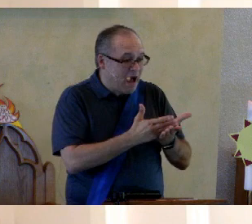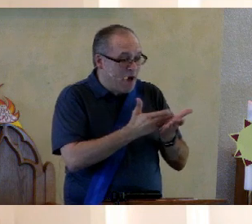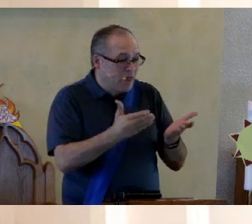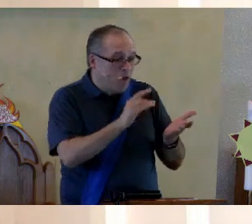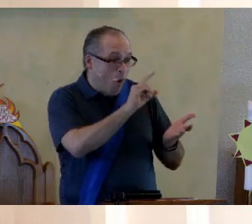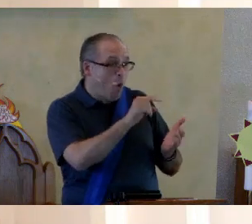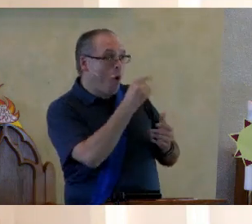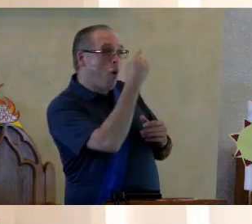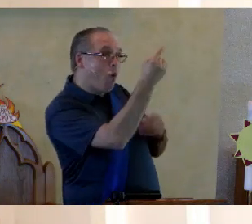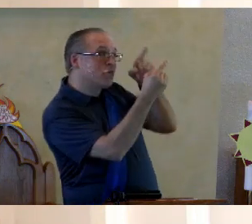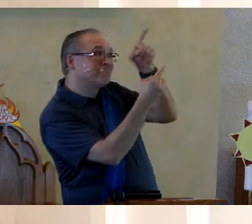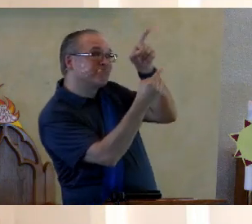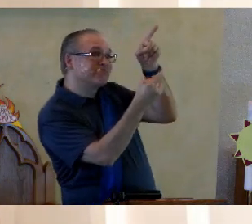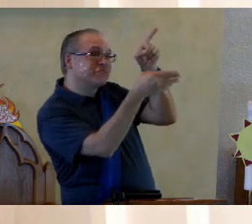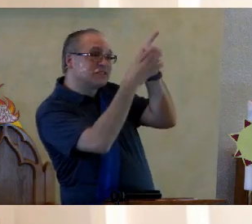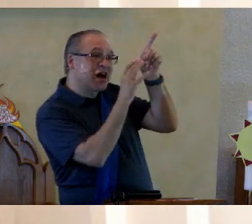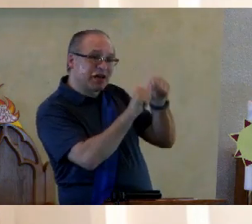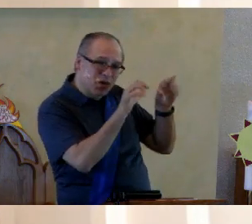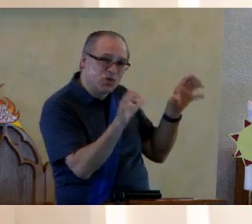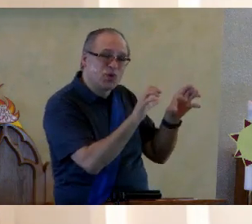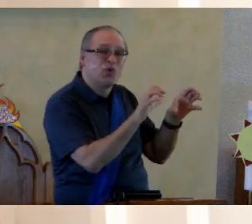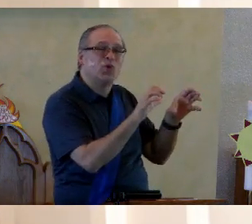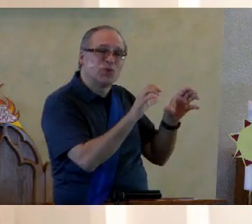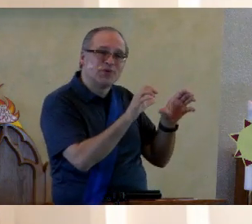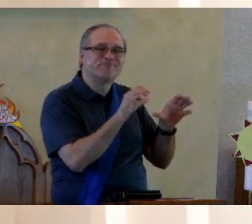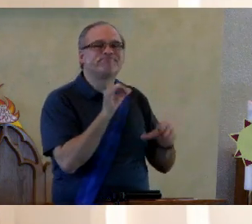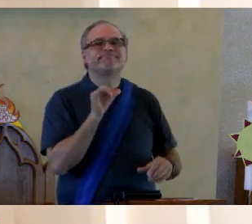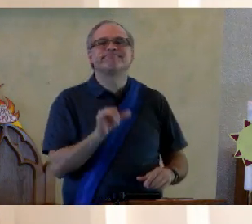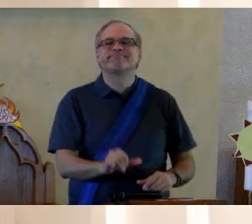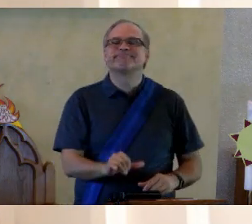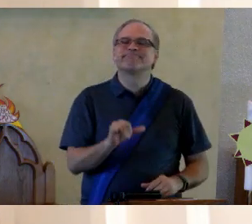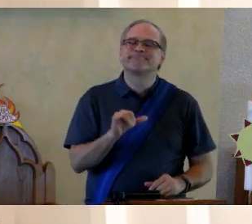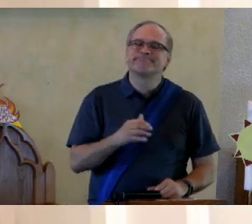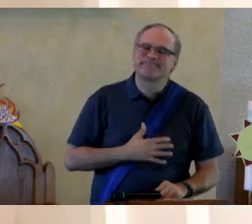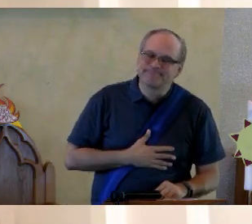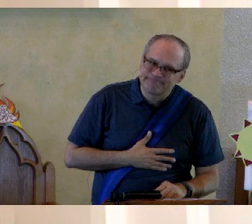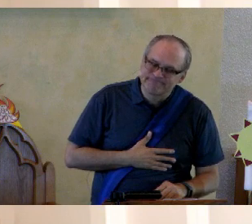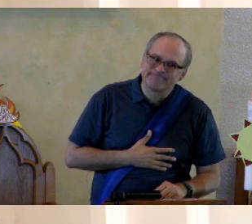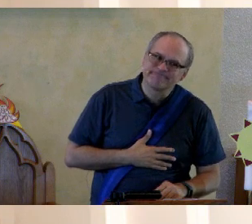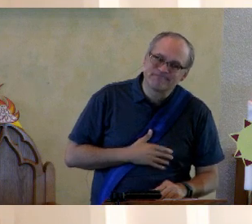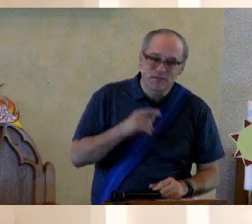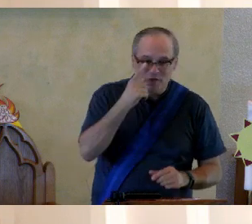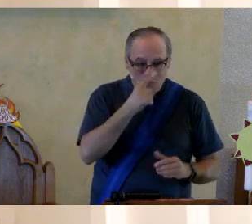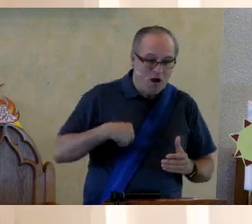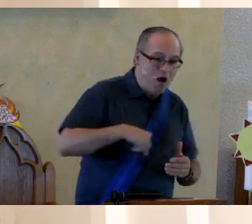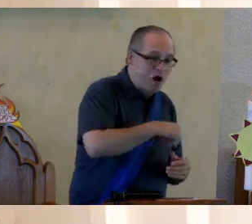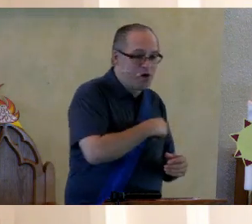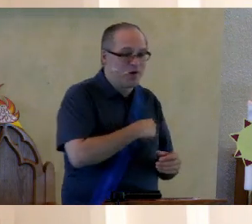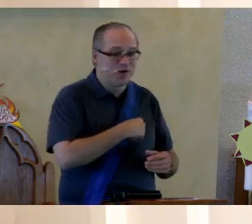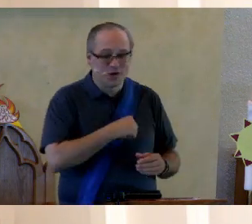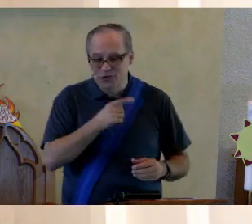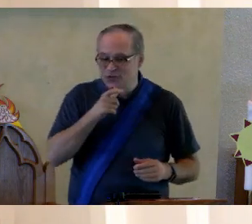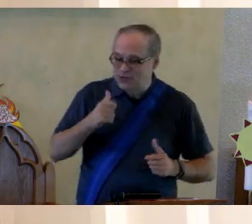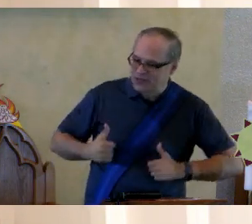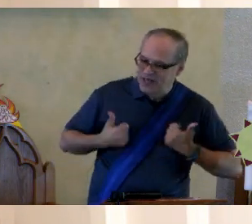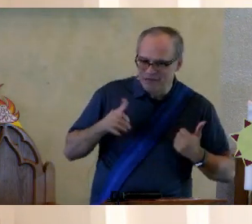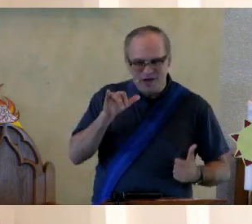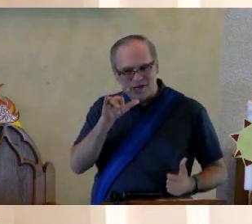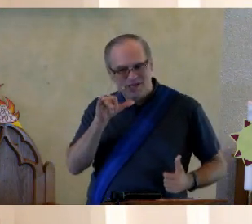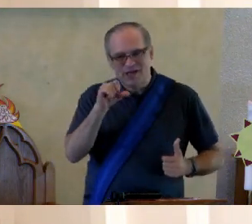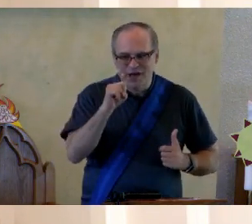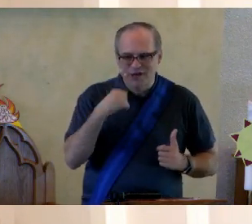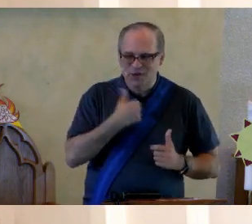do. This reality can be heartbreaking to hear for those of us who live in the yes we can and